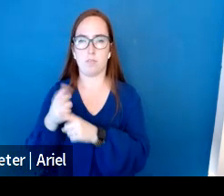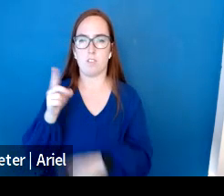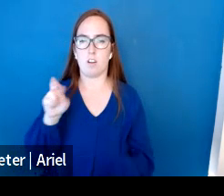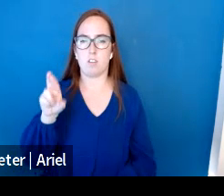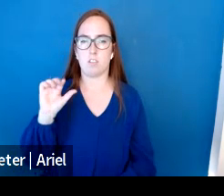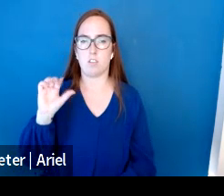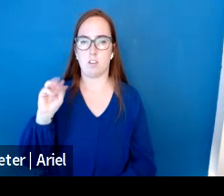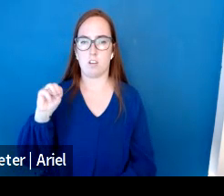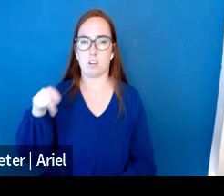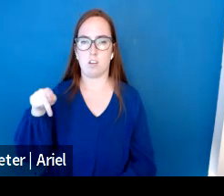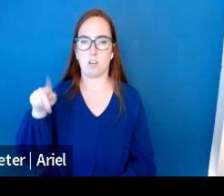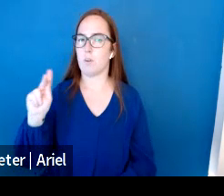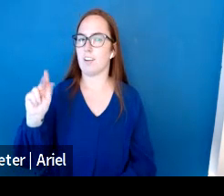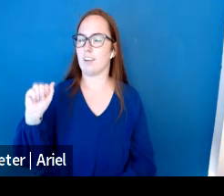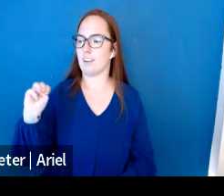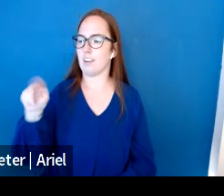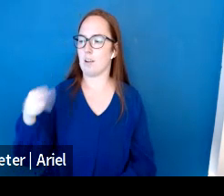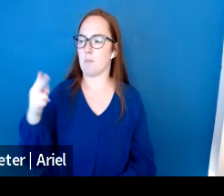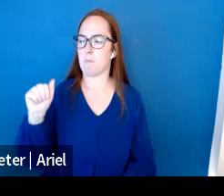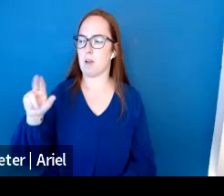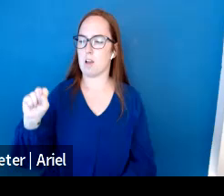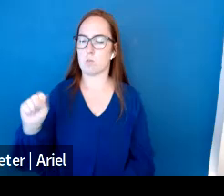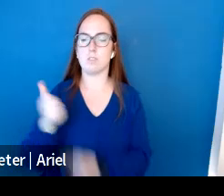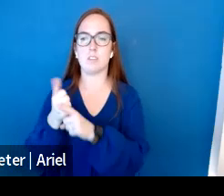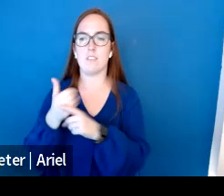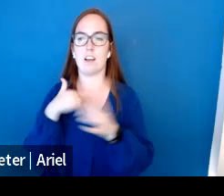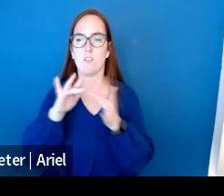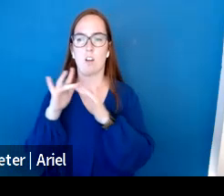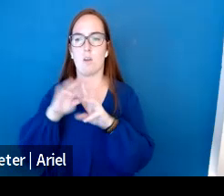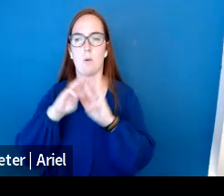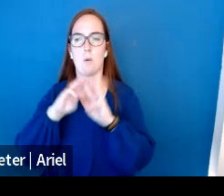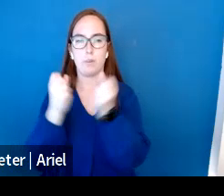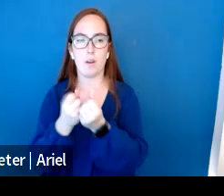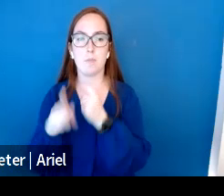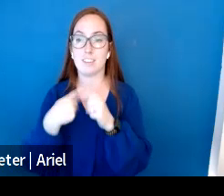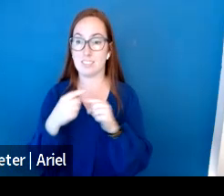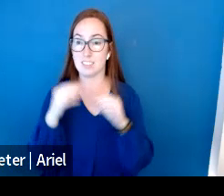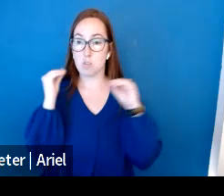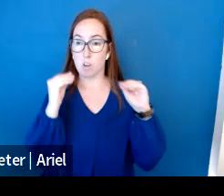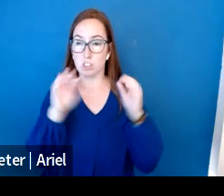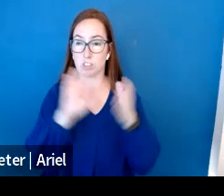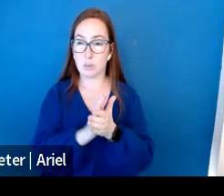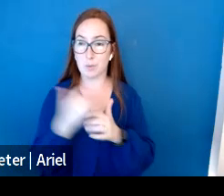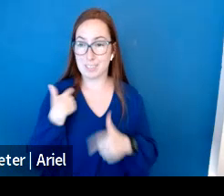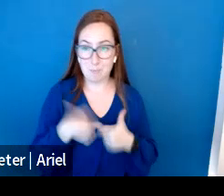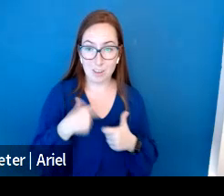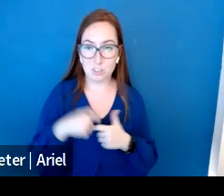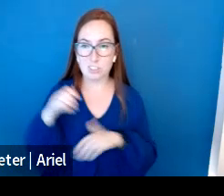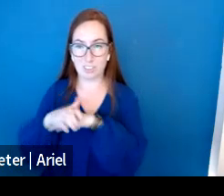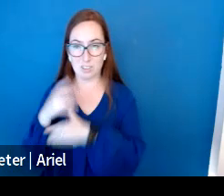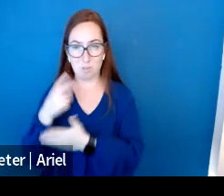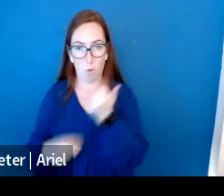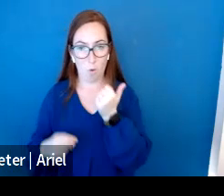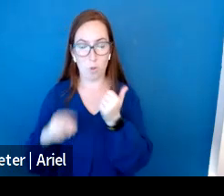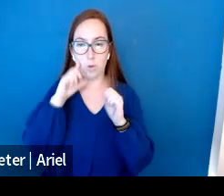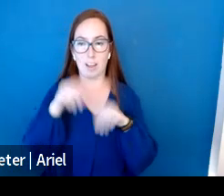also have instructional videos that can be shared with students and parents in Spanish and English on how to fill out the